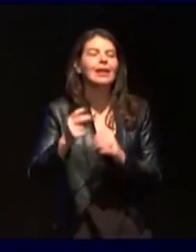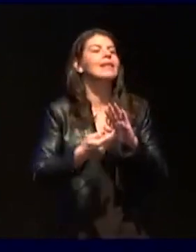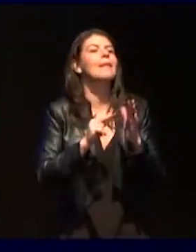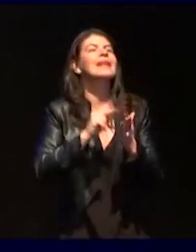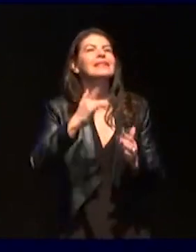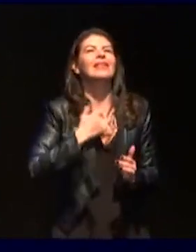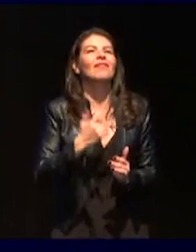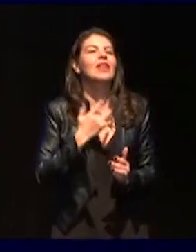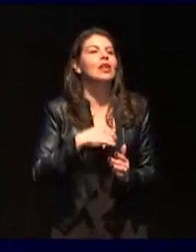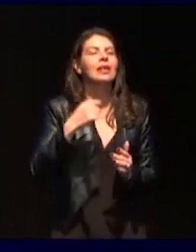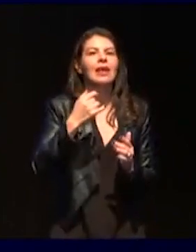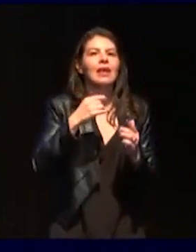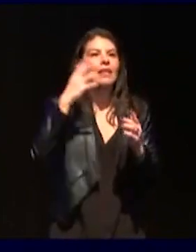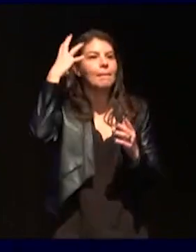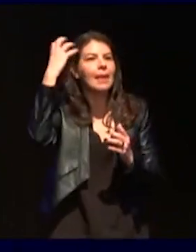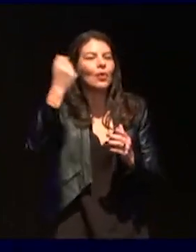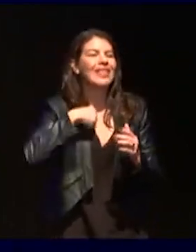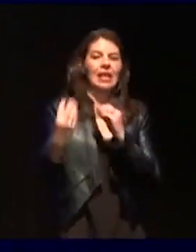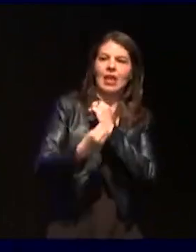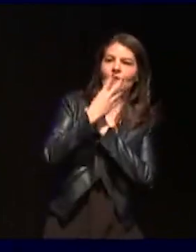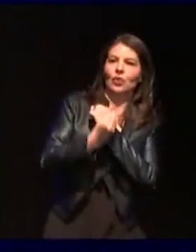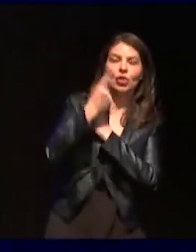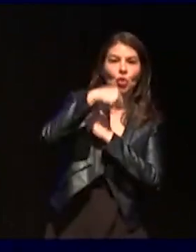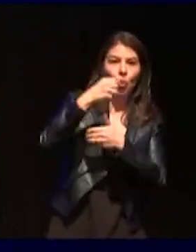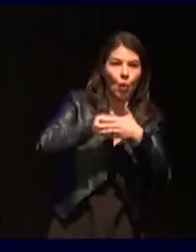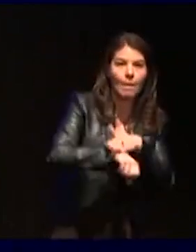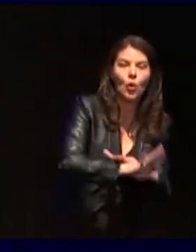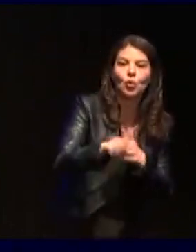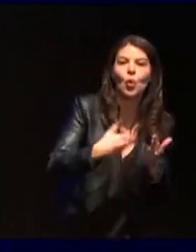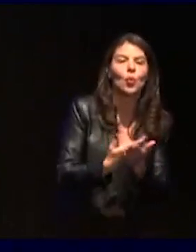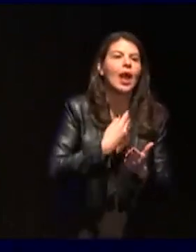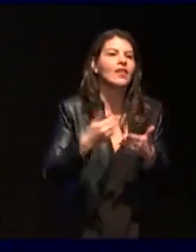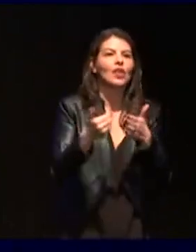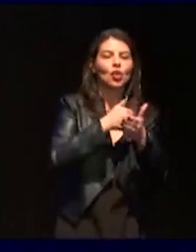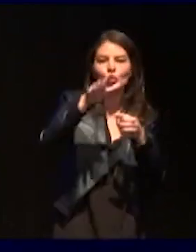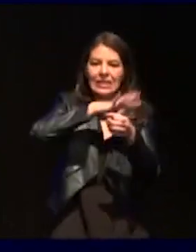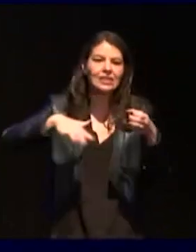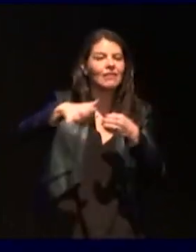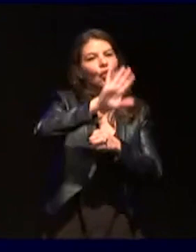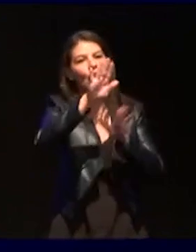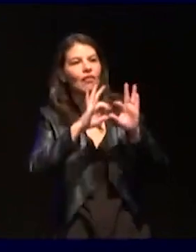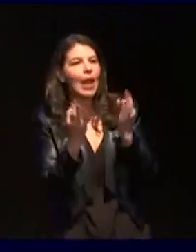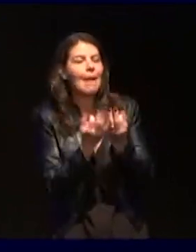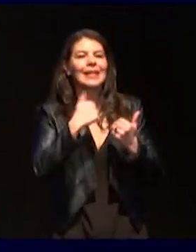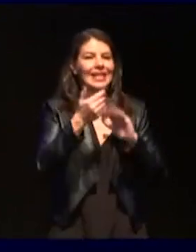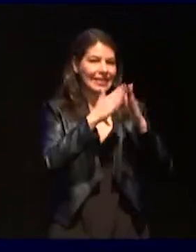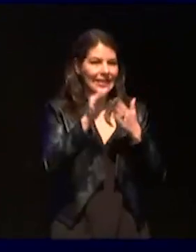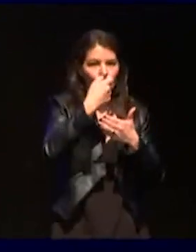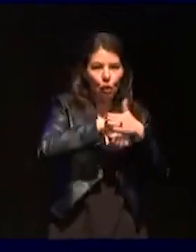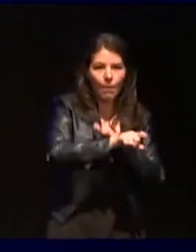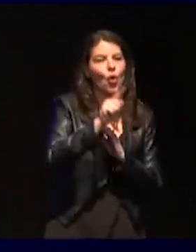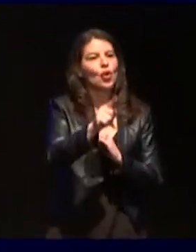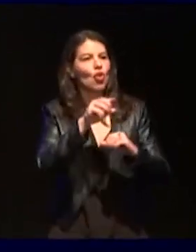memory, the mental atmosphere that influences us. When you are born, you come into the newest fear of your family, newest fear of the city you were born in.